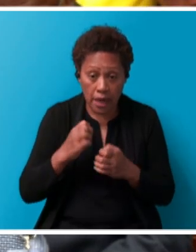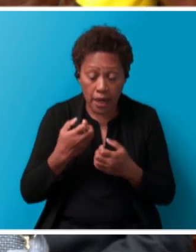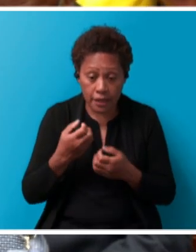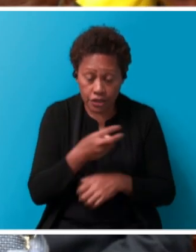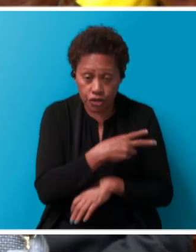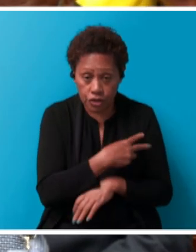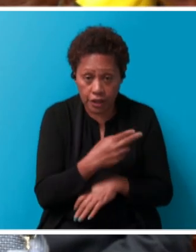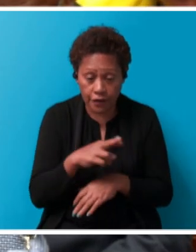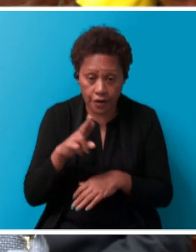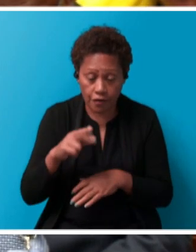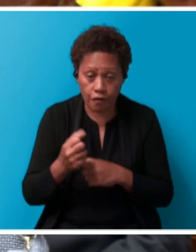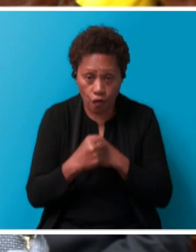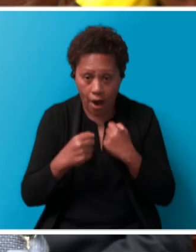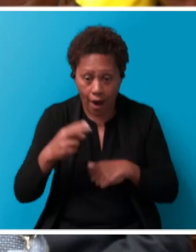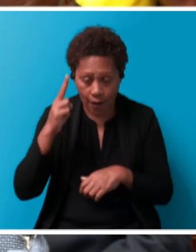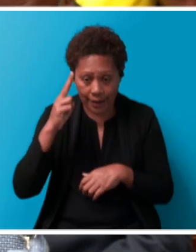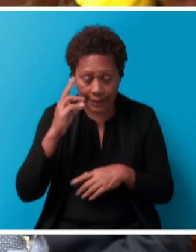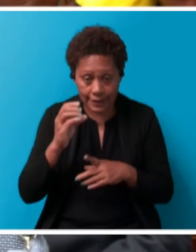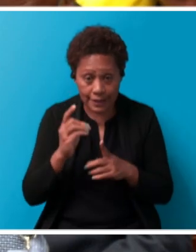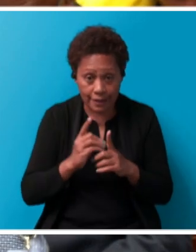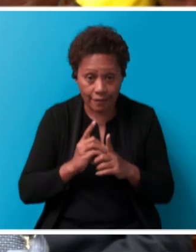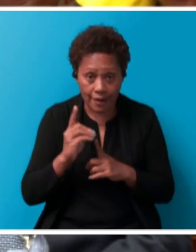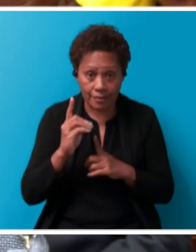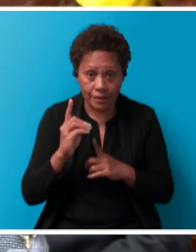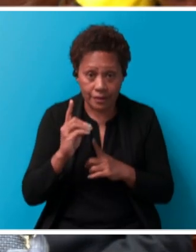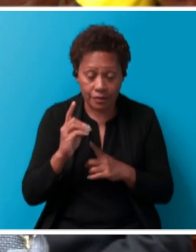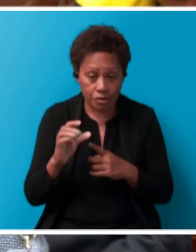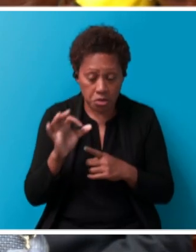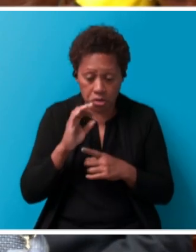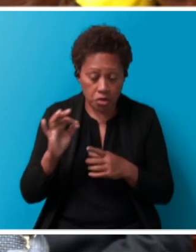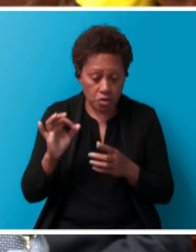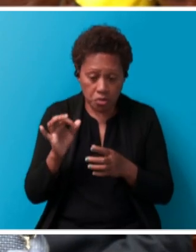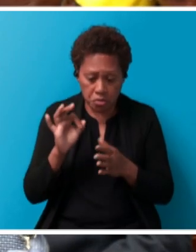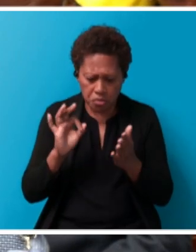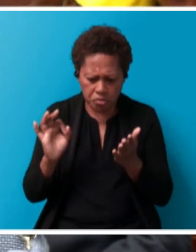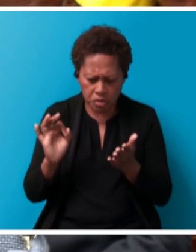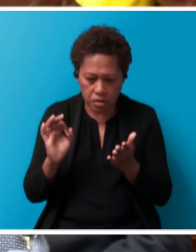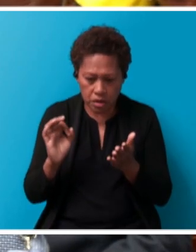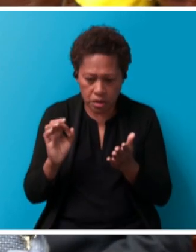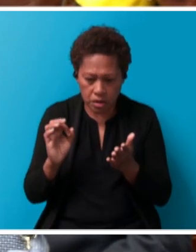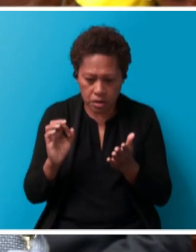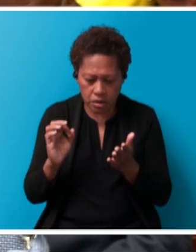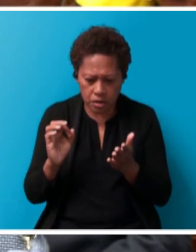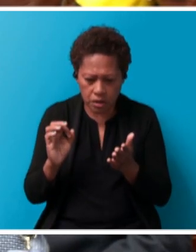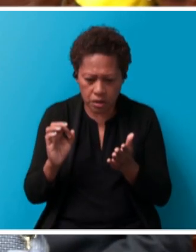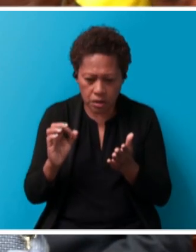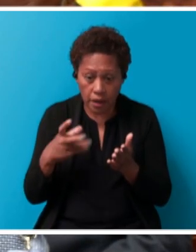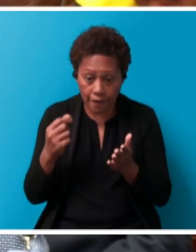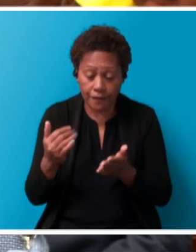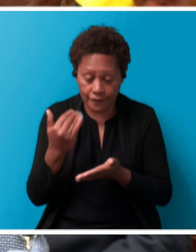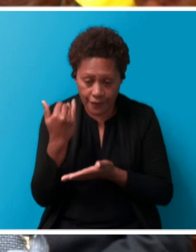priority for our nation's development aspirations. We cannot deny the fact that our small island nation continue to rely on fossil